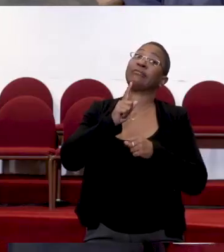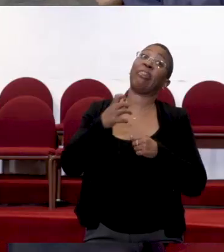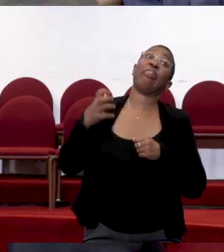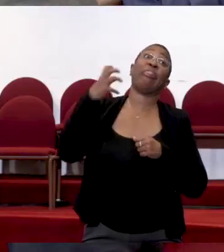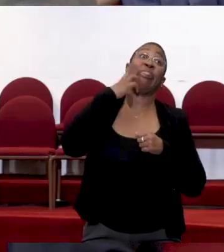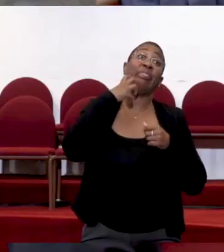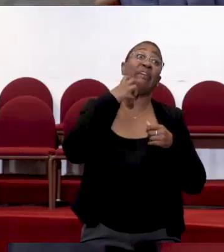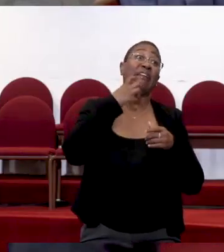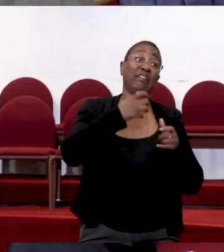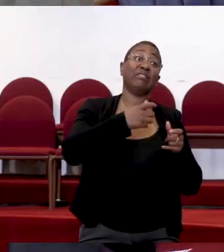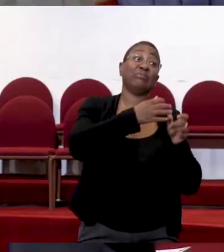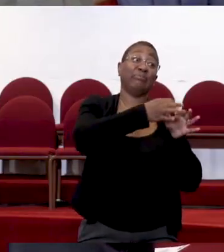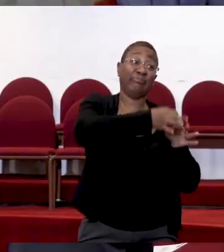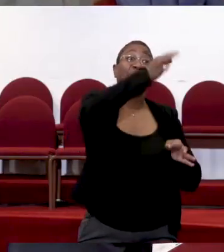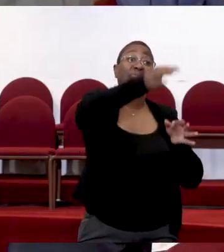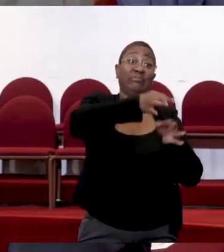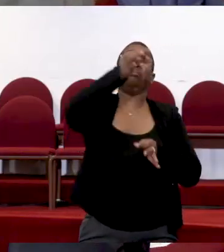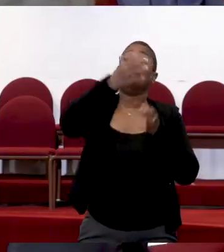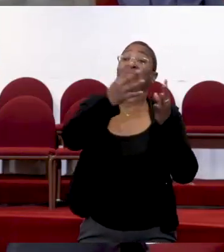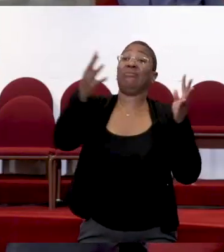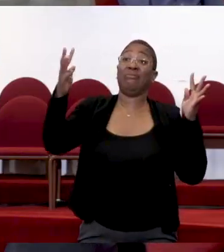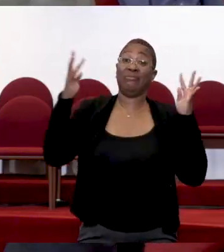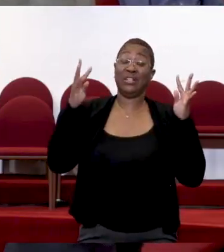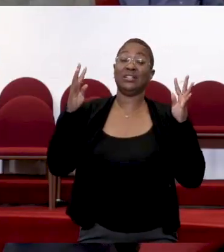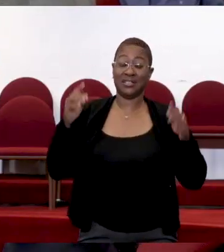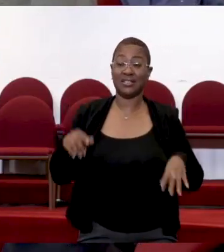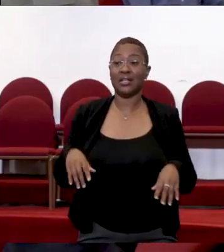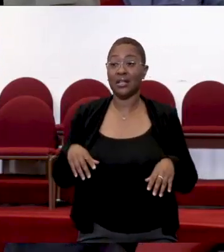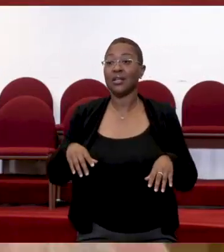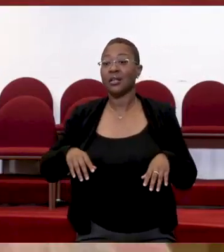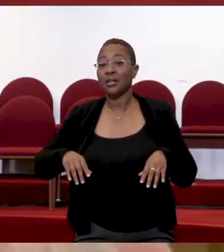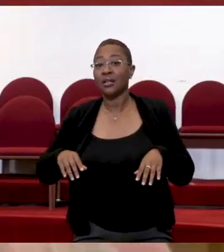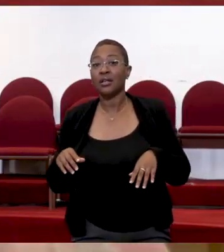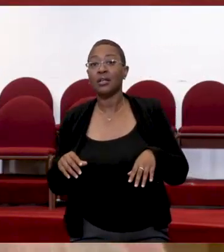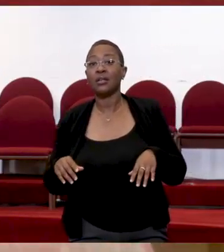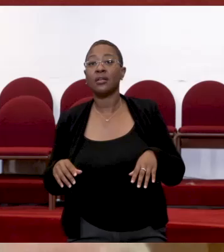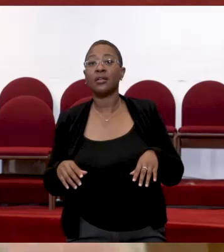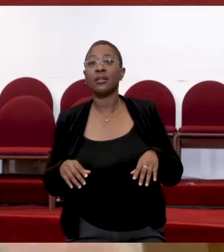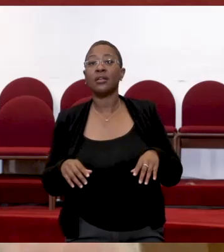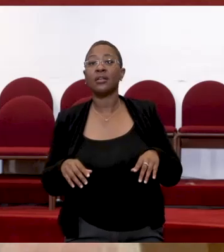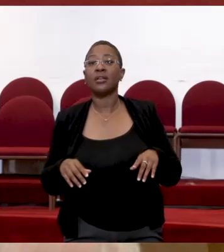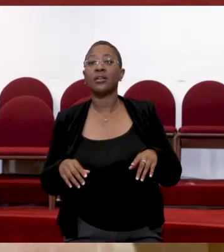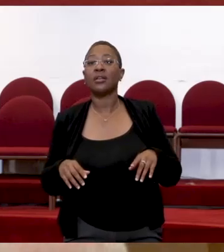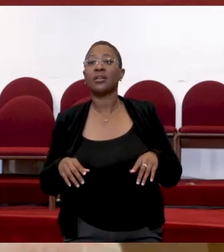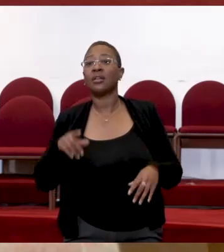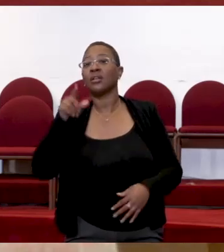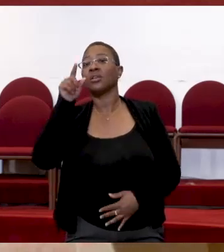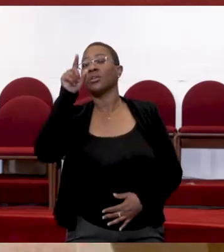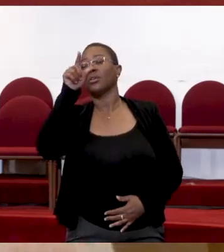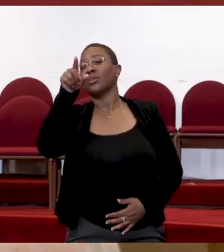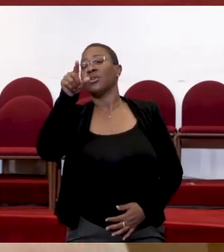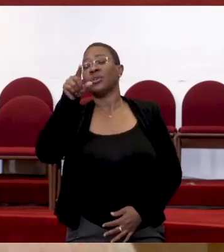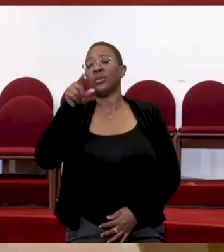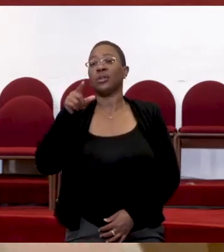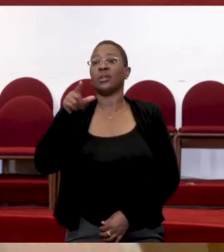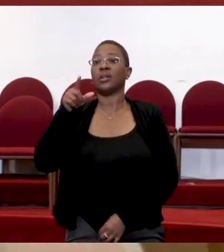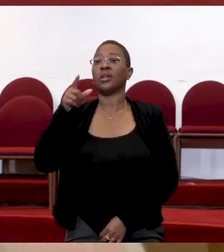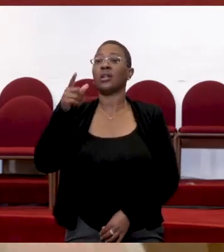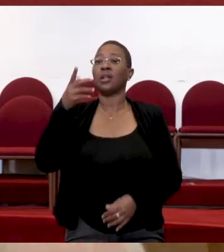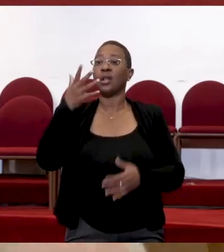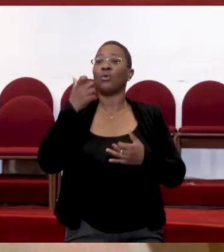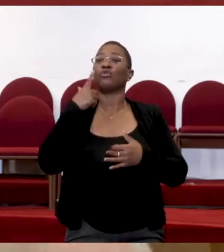Okay. So Kayana, where's Kayana? So I want you to sit with your